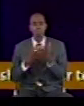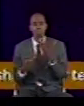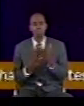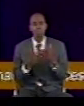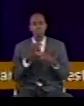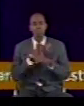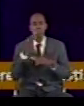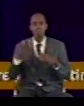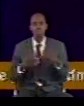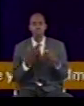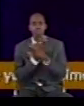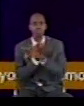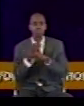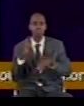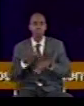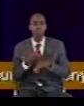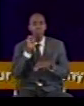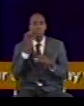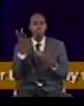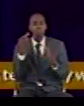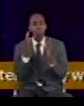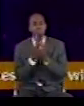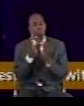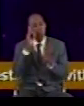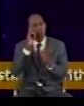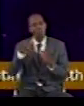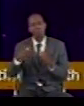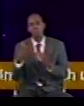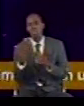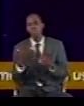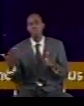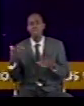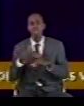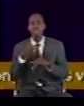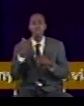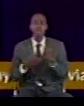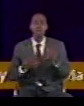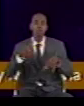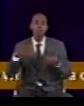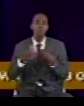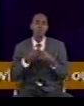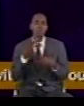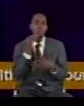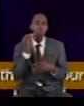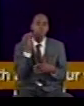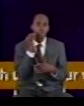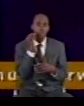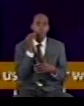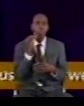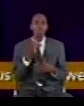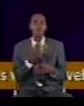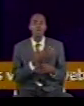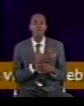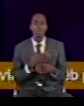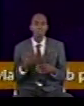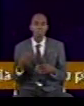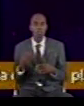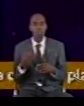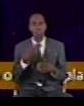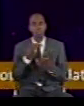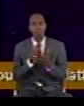So I was praying about other things. At the end, I went home. And you know, the moderator would always say, remember